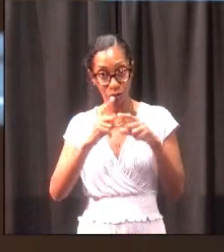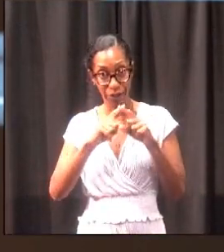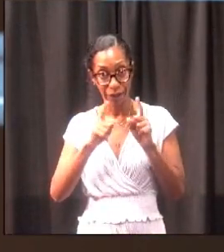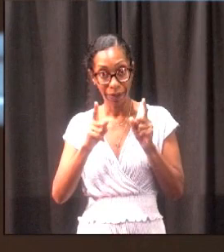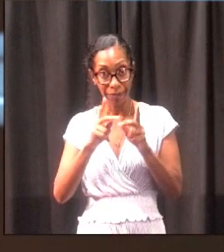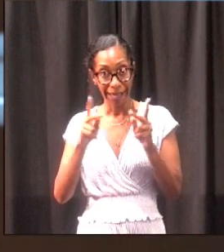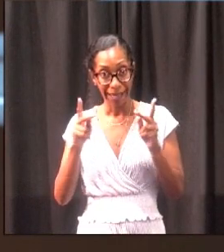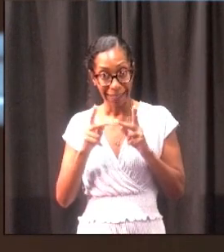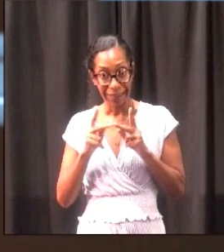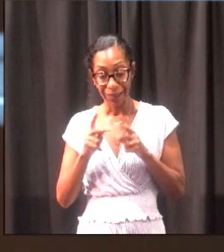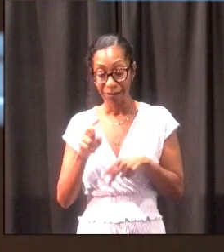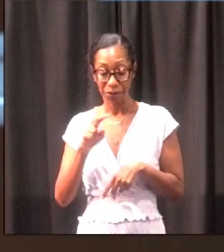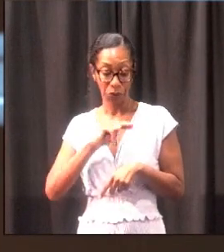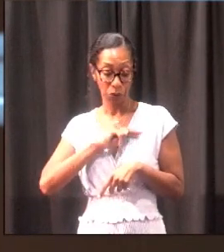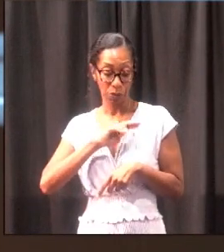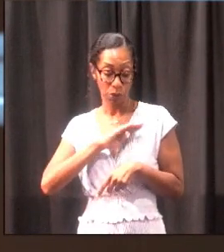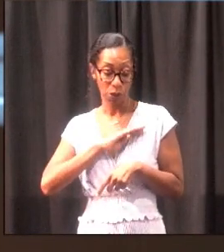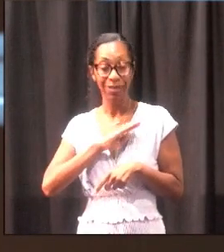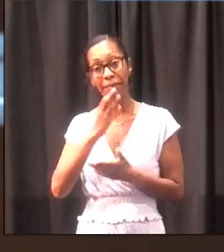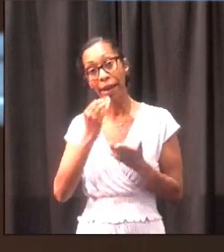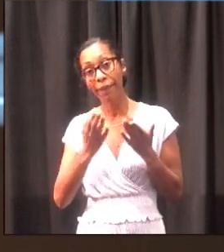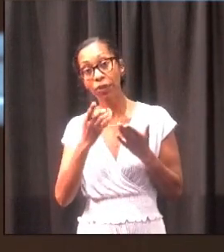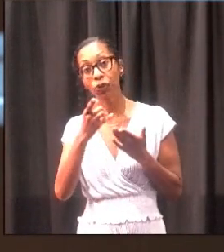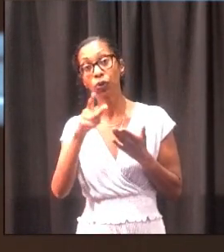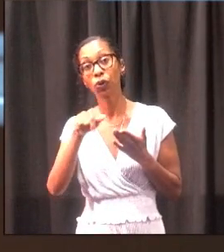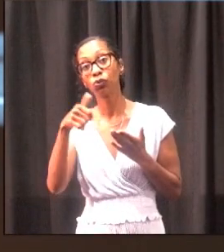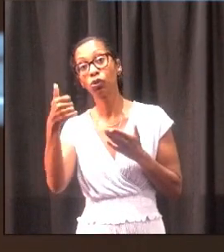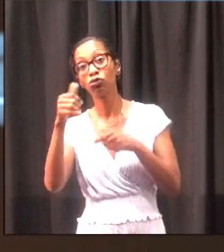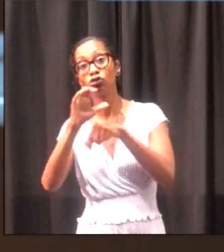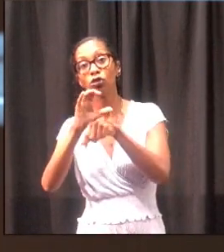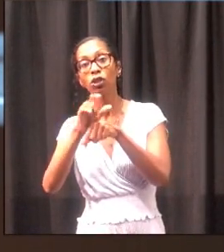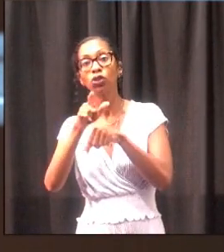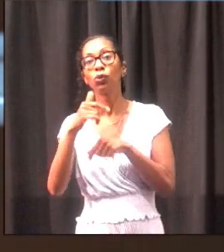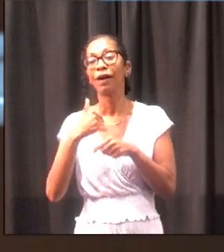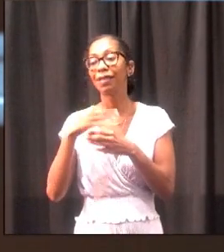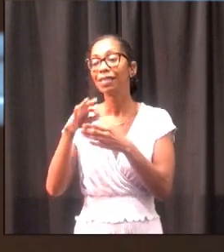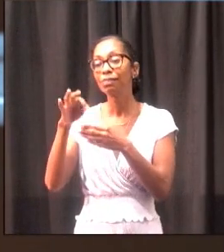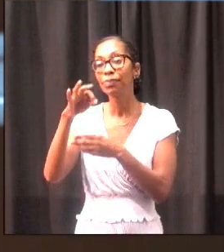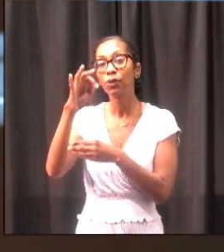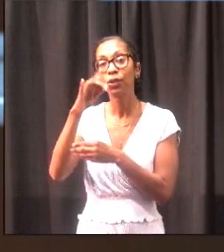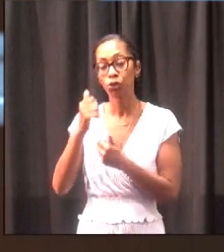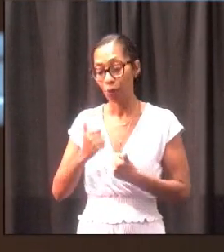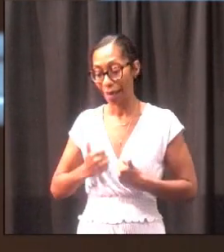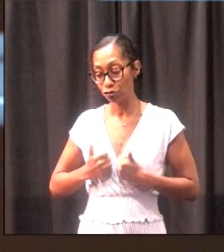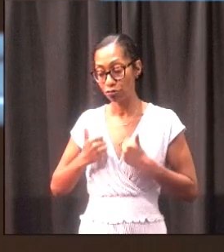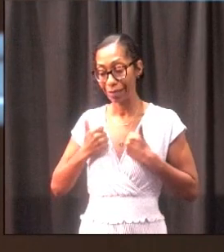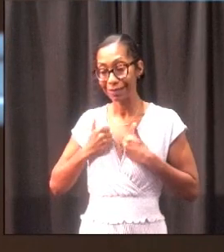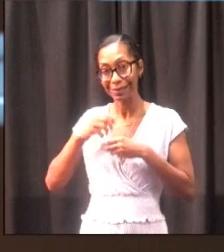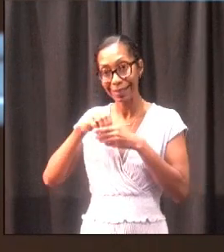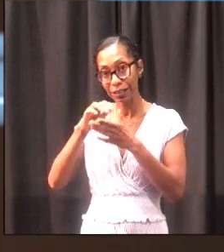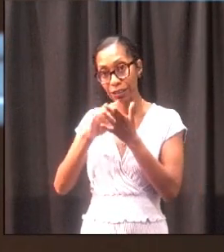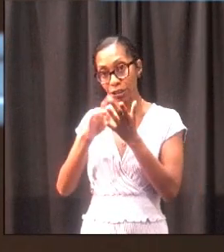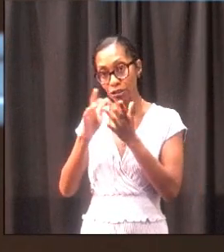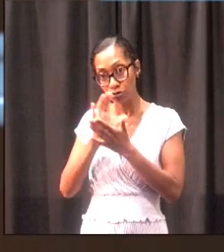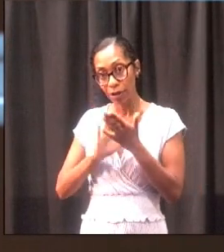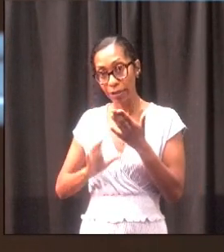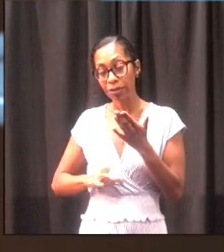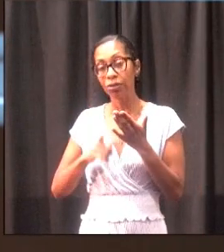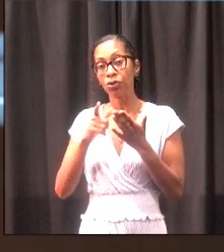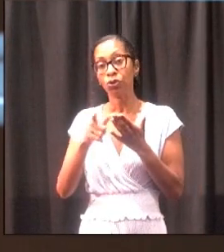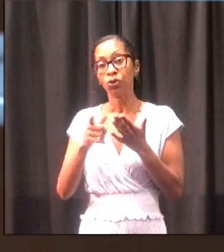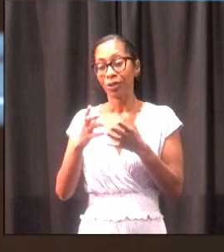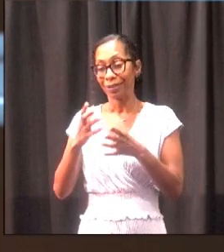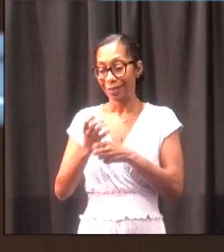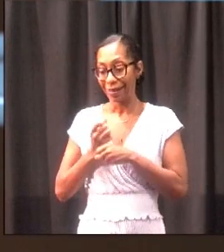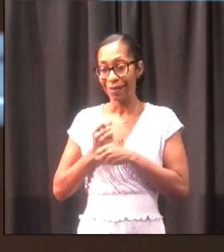New Mercies, and those of you that go to other homes, and you have a spiritual address, a new address in Christ. You receive the